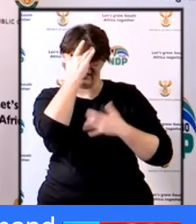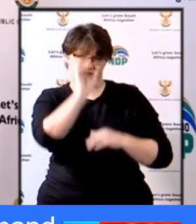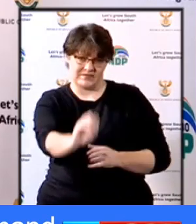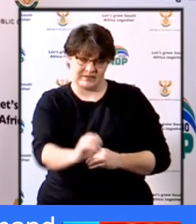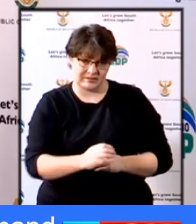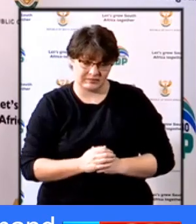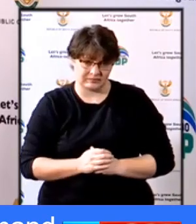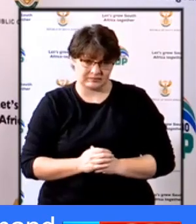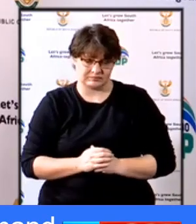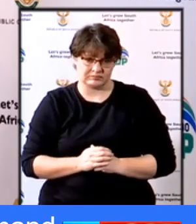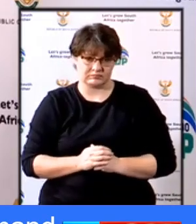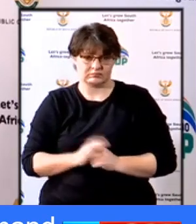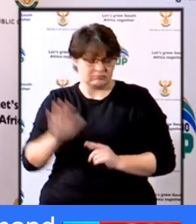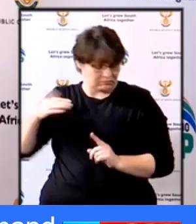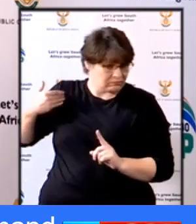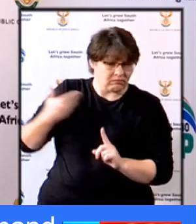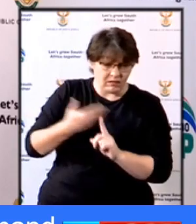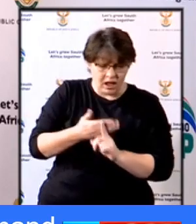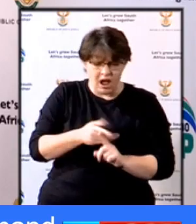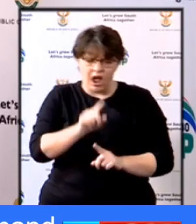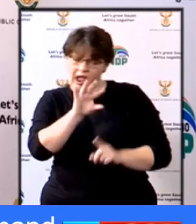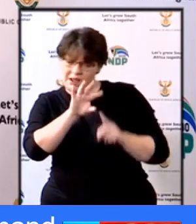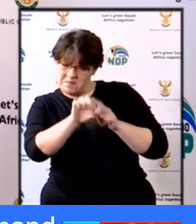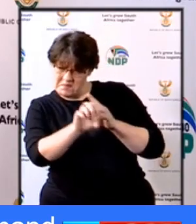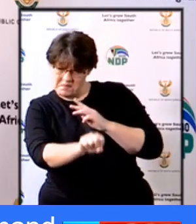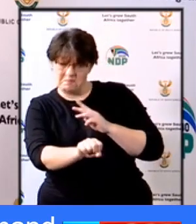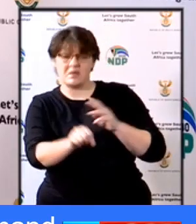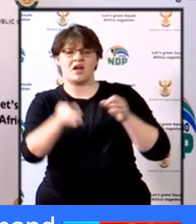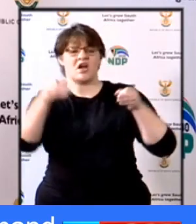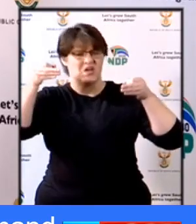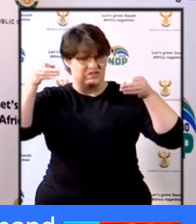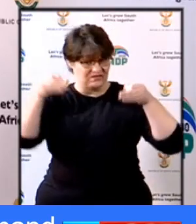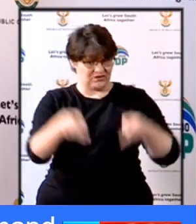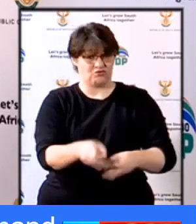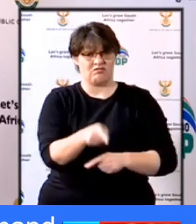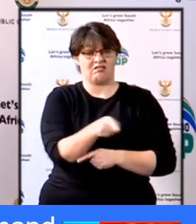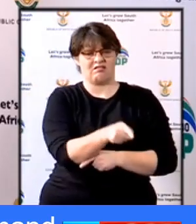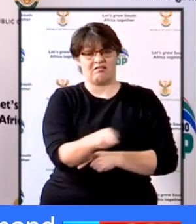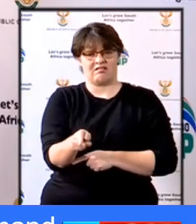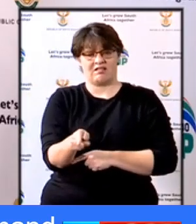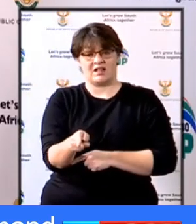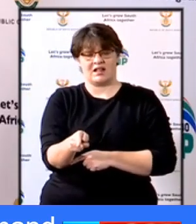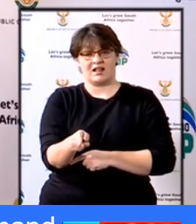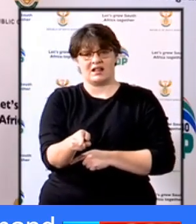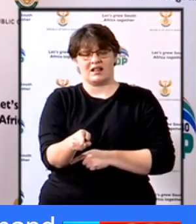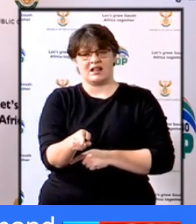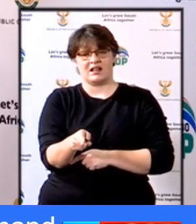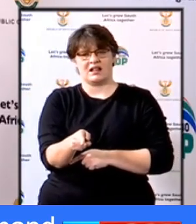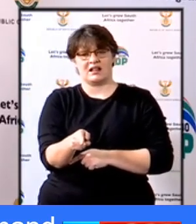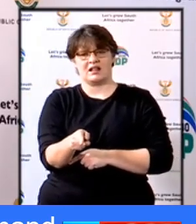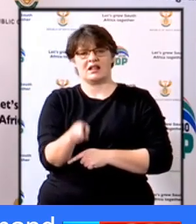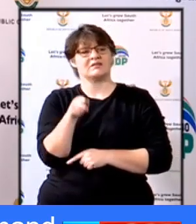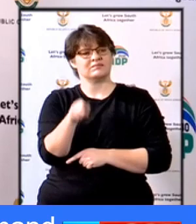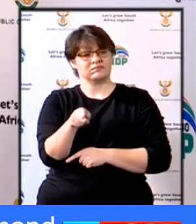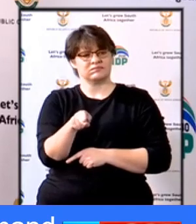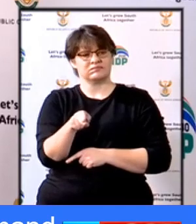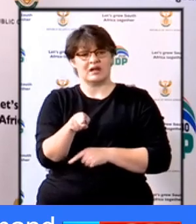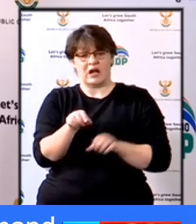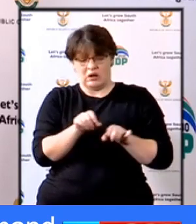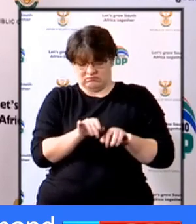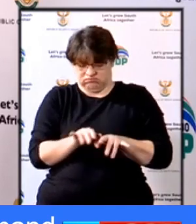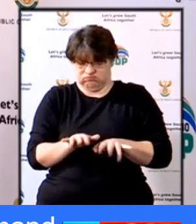Our lived experience have shown that funerals are COVID-19 transmission